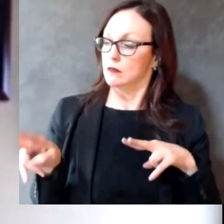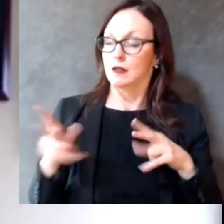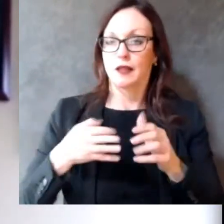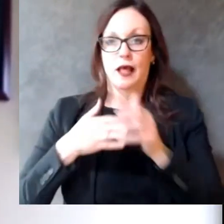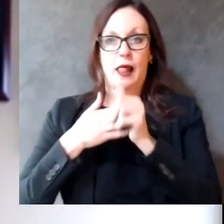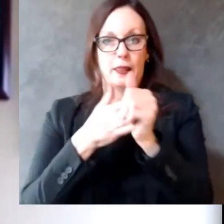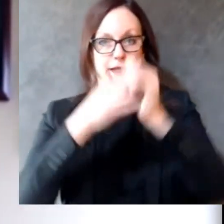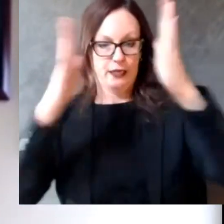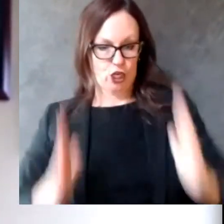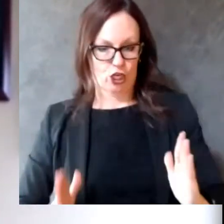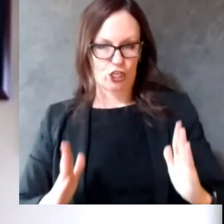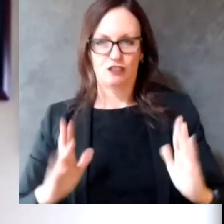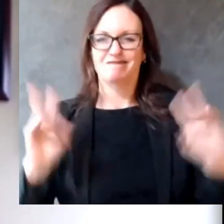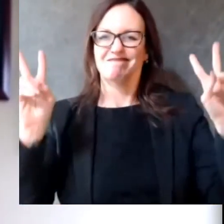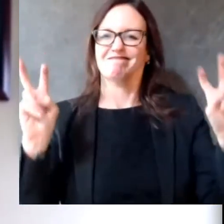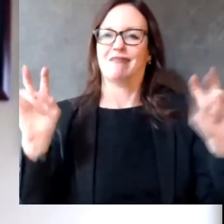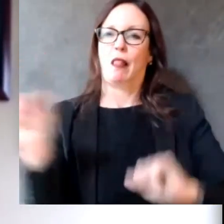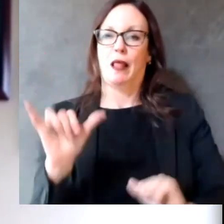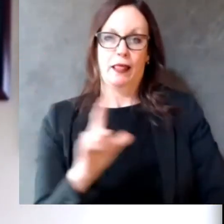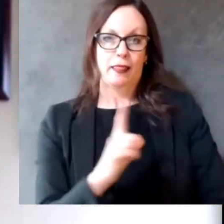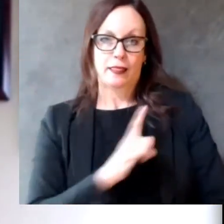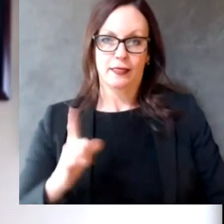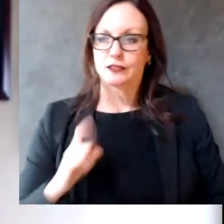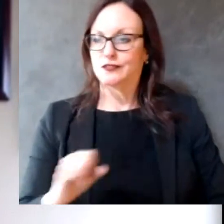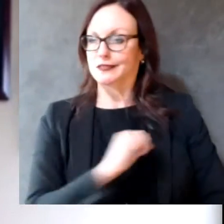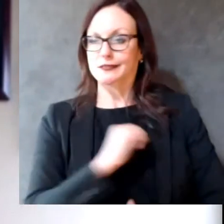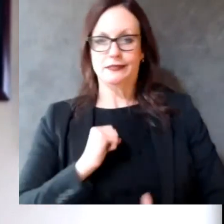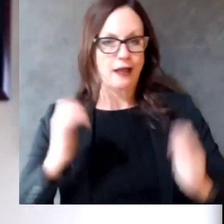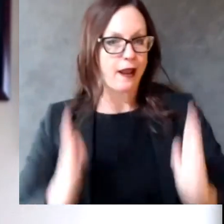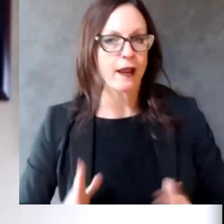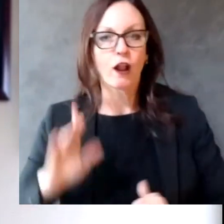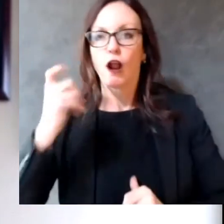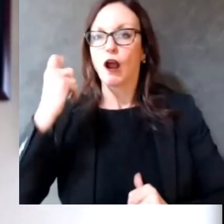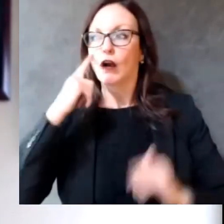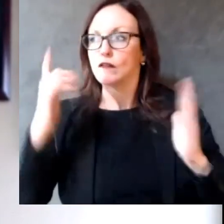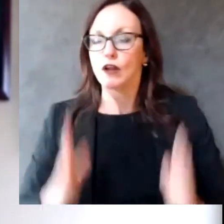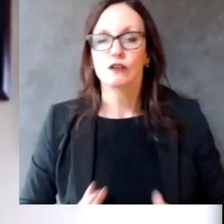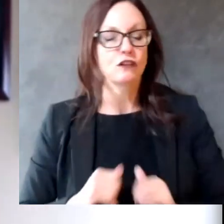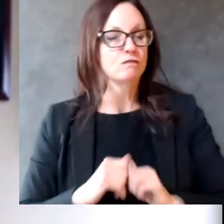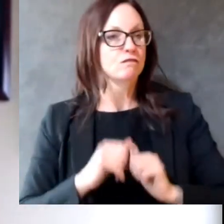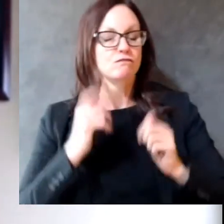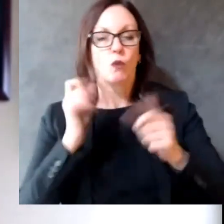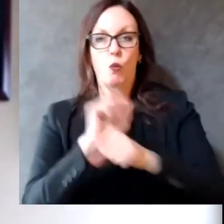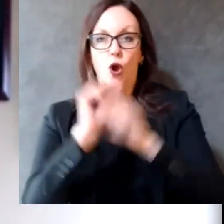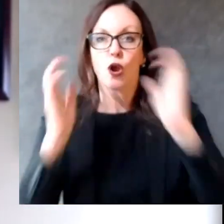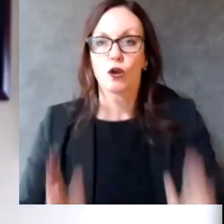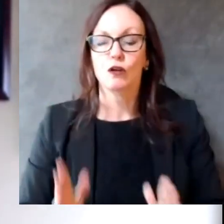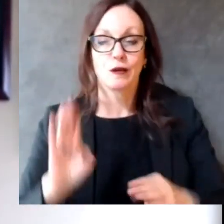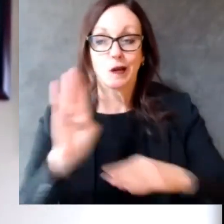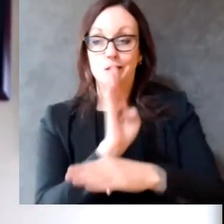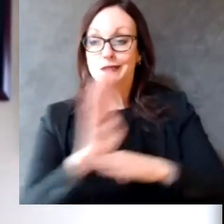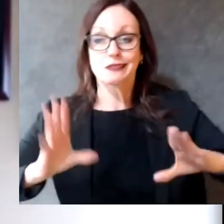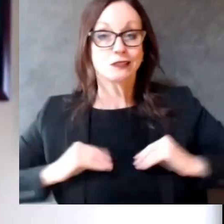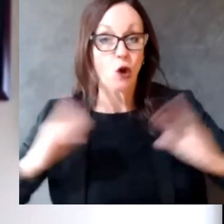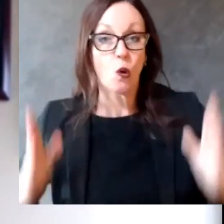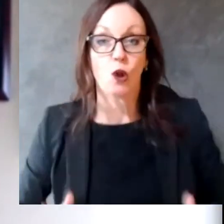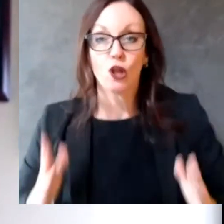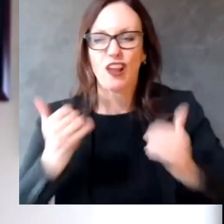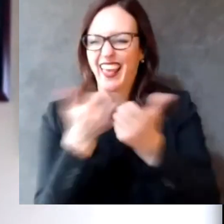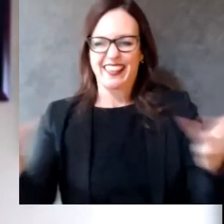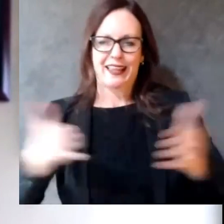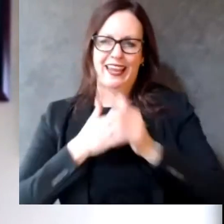huge difference. We studied this on campuses. We saw that in these settings where there was a rule